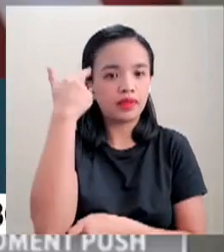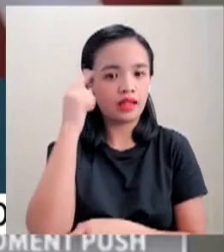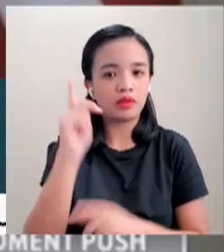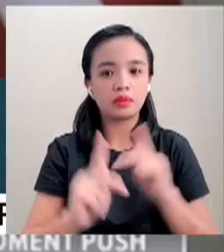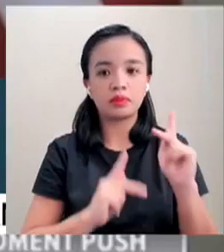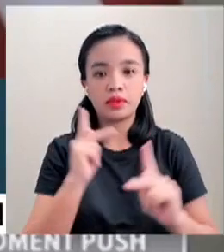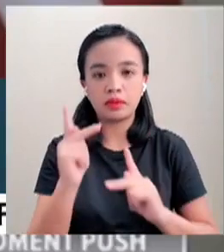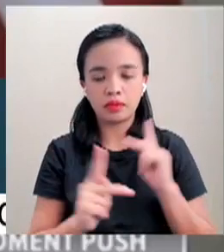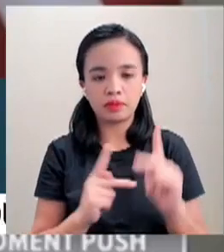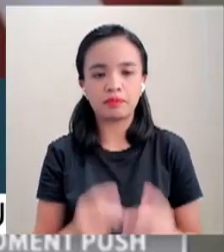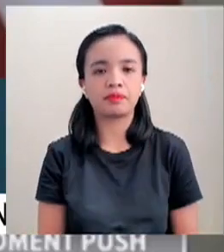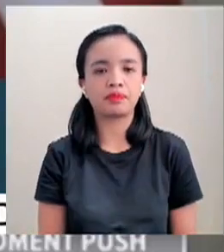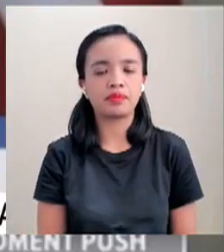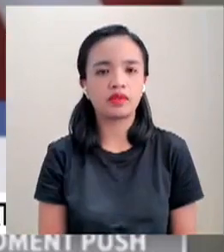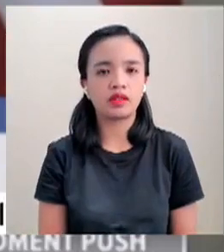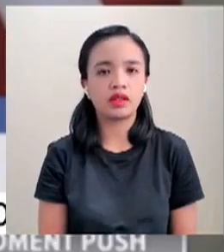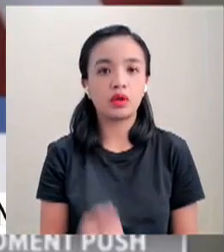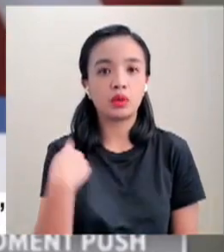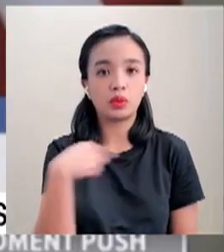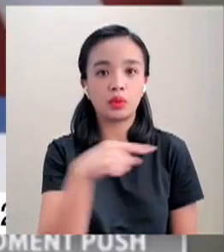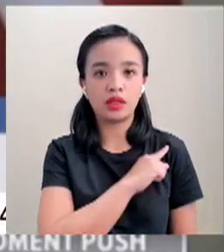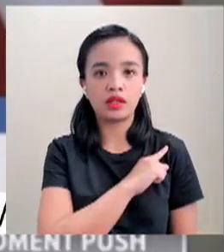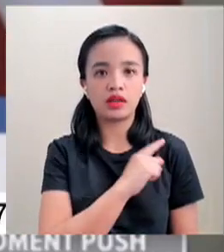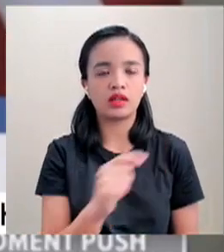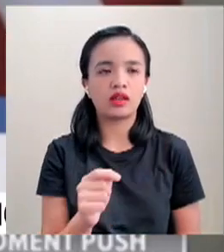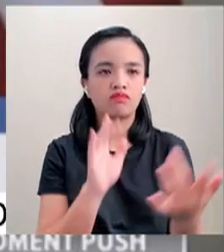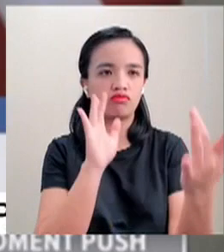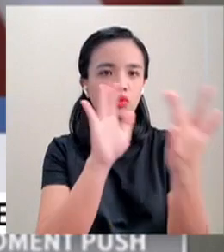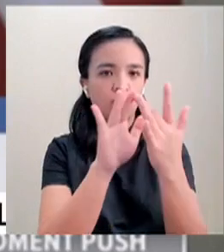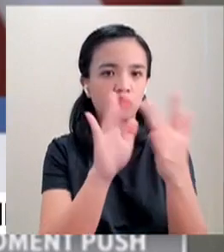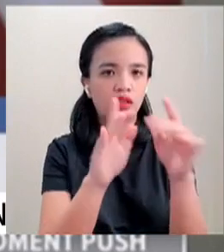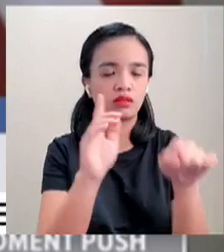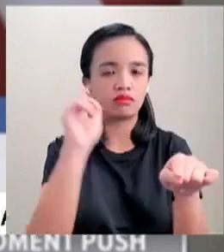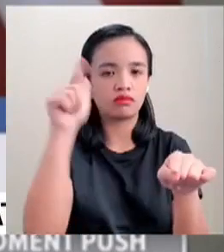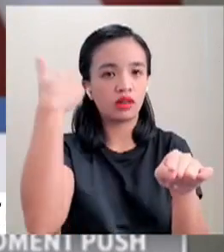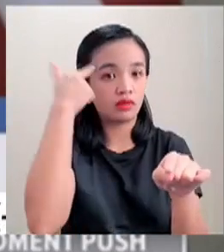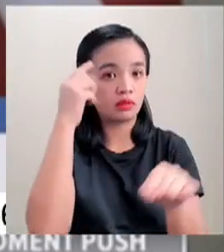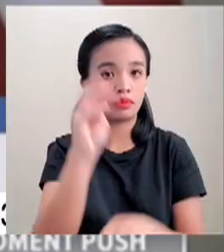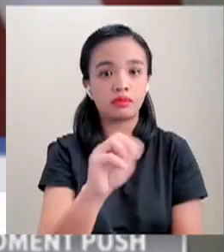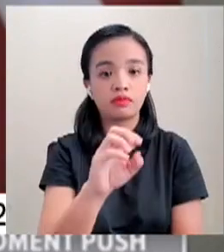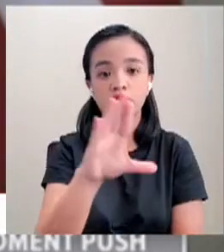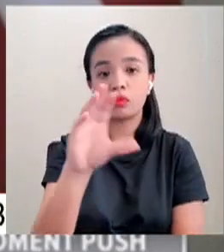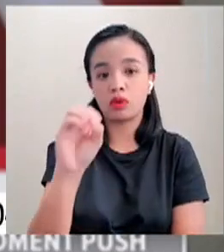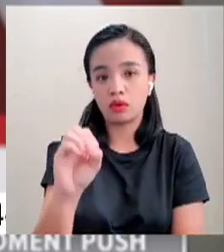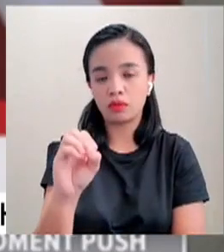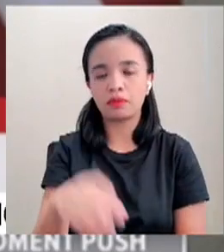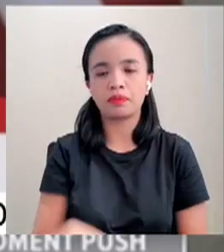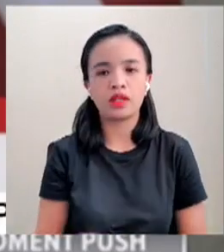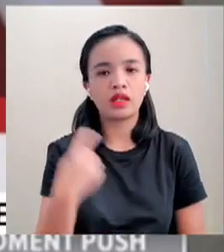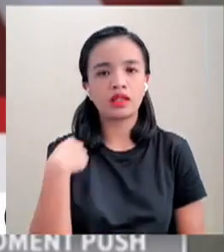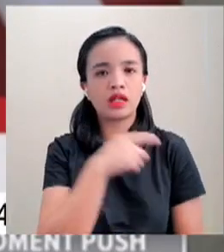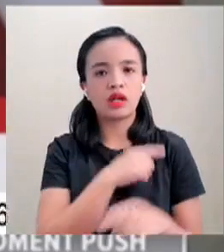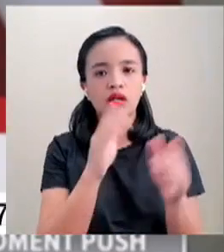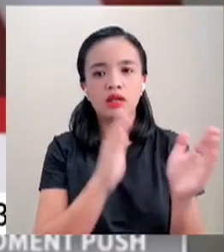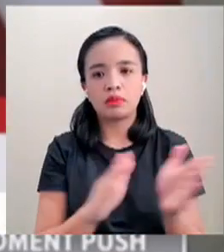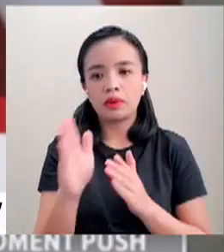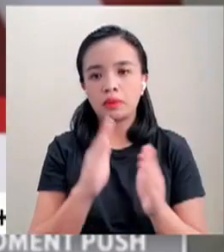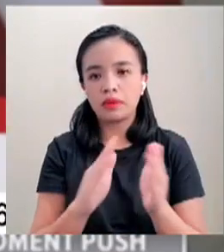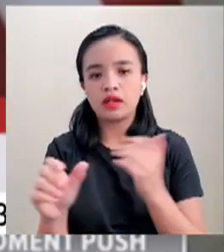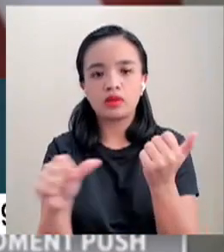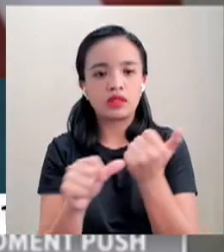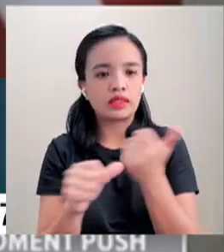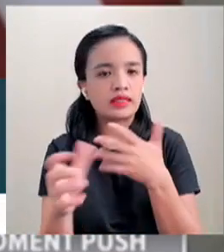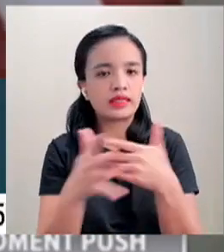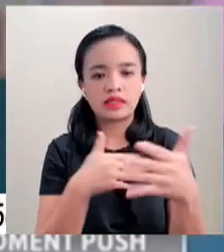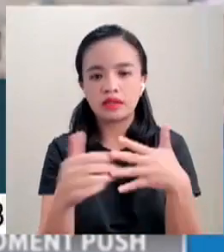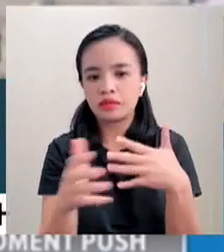reached out immediately to the Moroccan government, made very clear to them that we are prepared to assist in any way that we can. We have